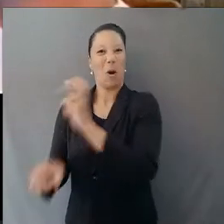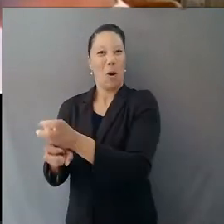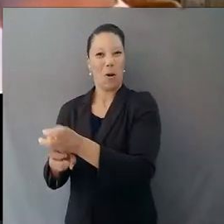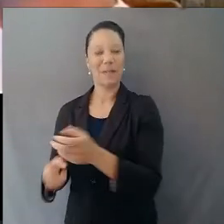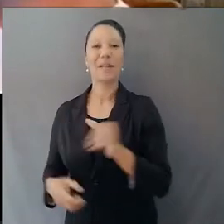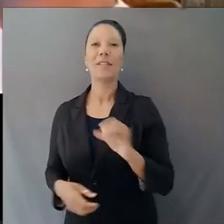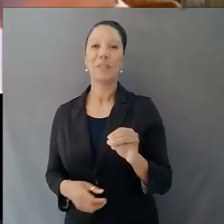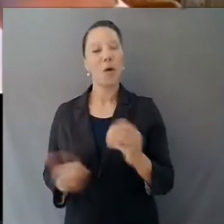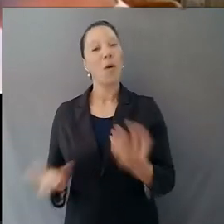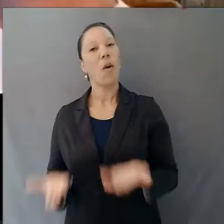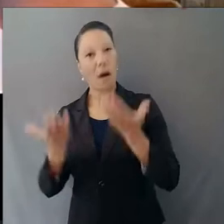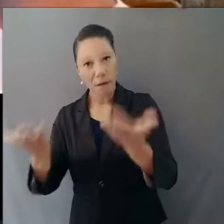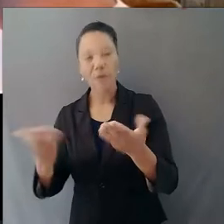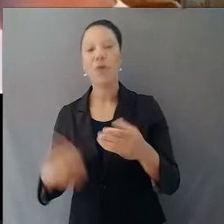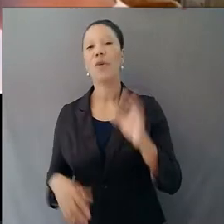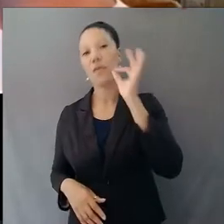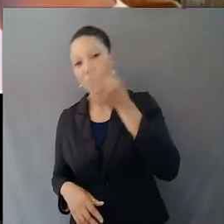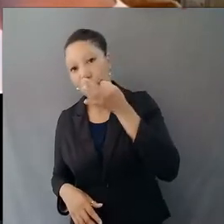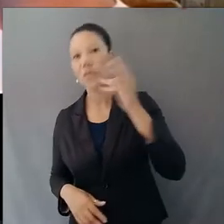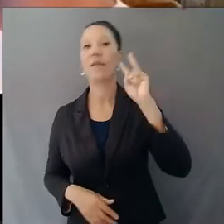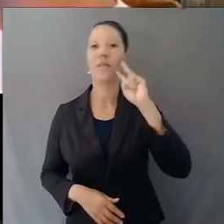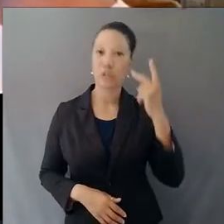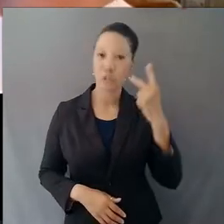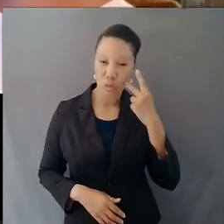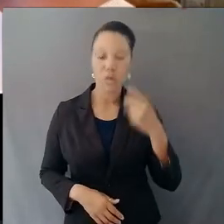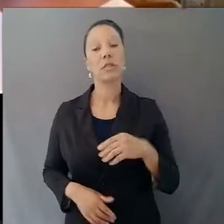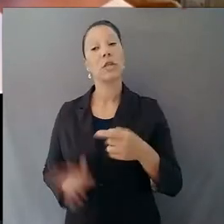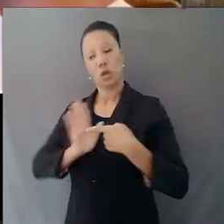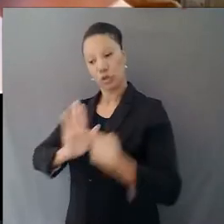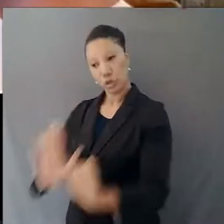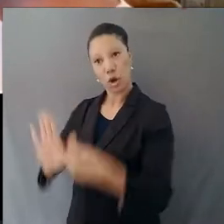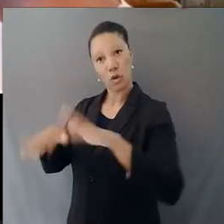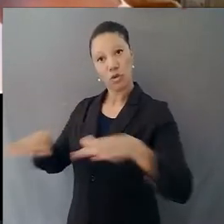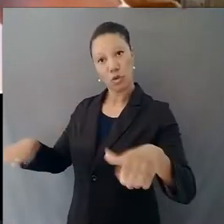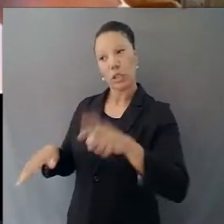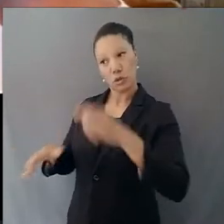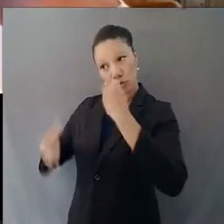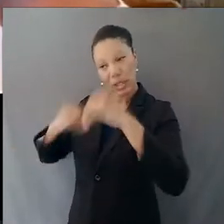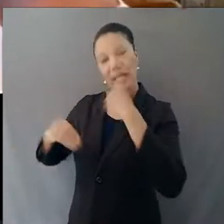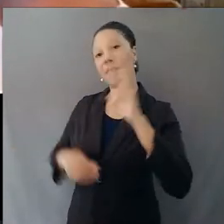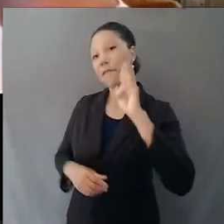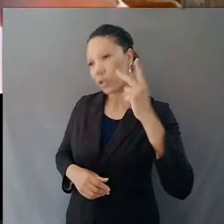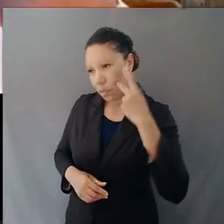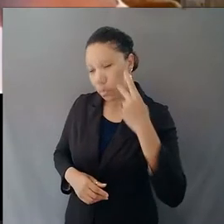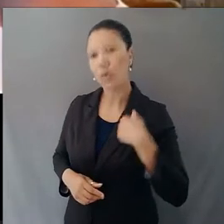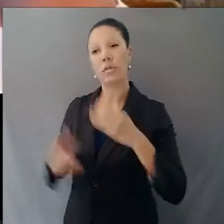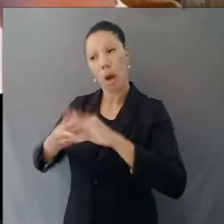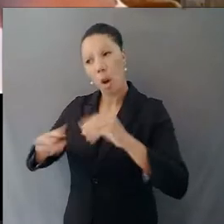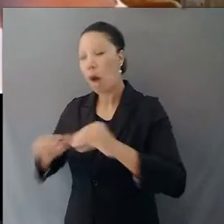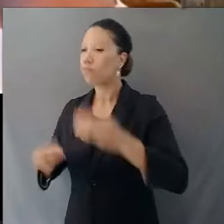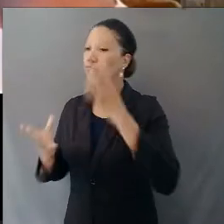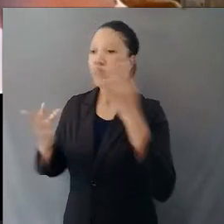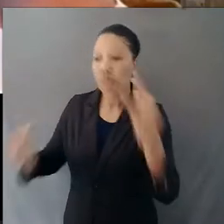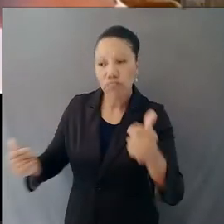fruits to our kids. We want to model good eating. So let them see you enjoying them. Talk about how delicious they are and how you